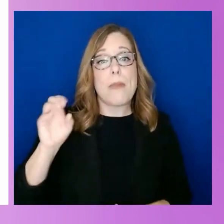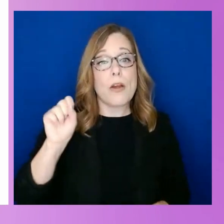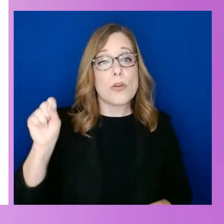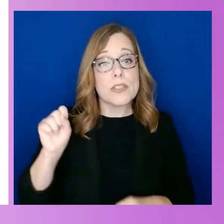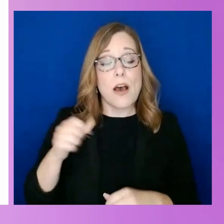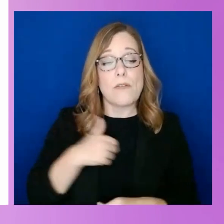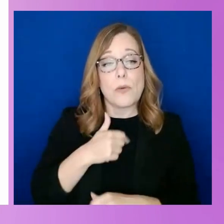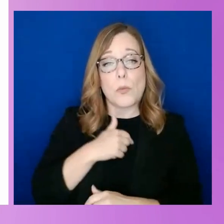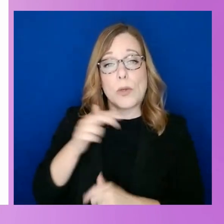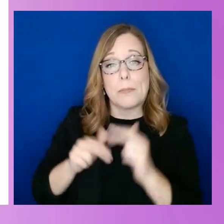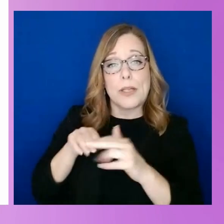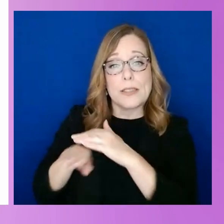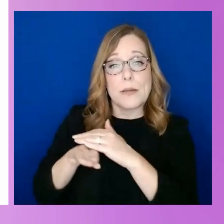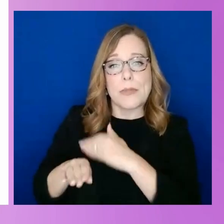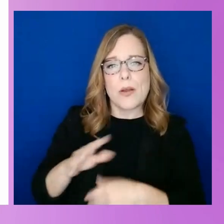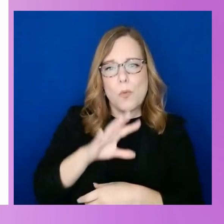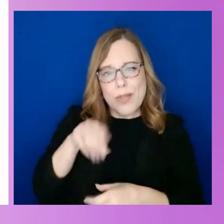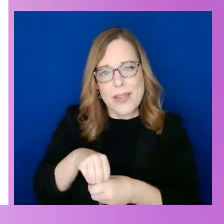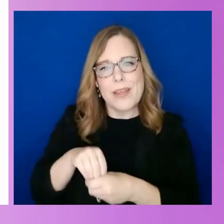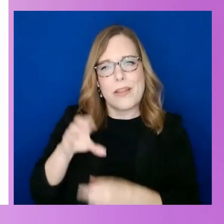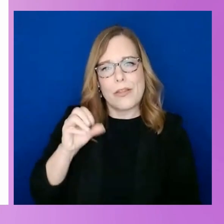Copilot is no different.